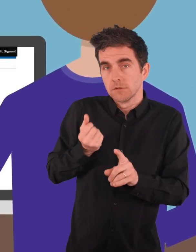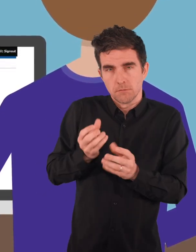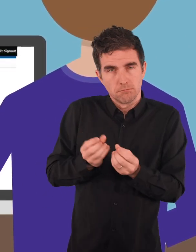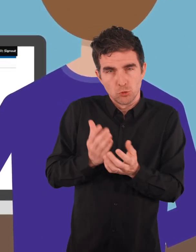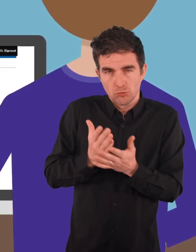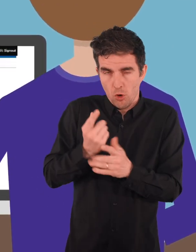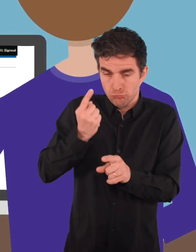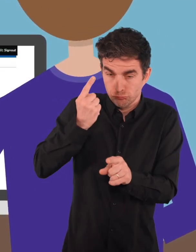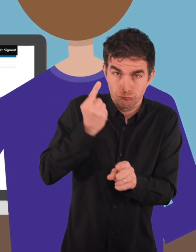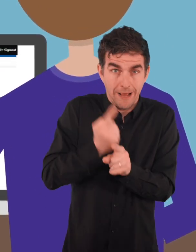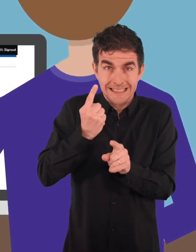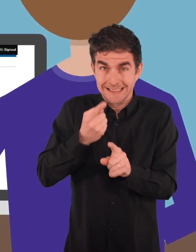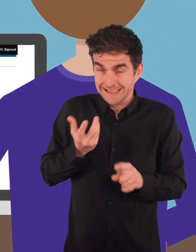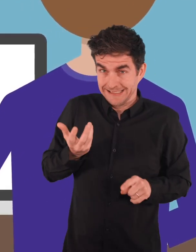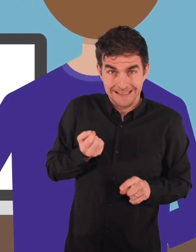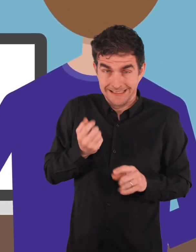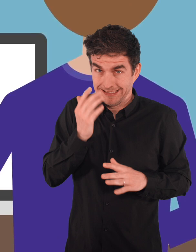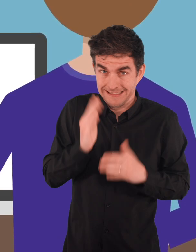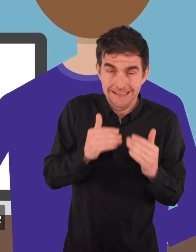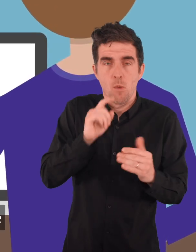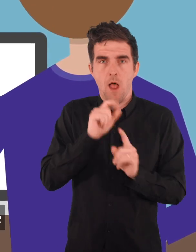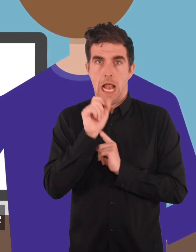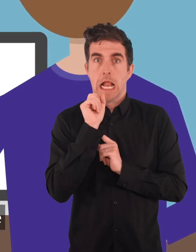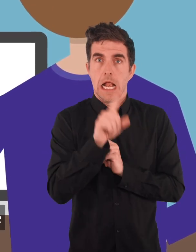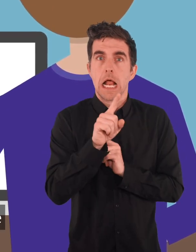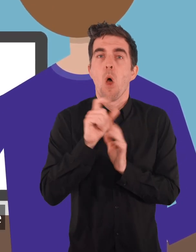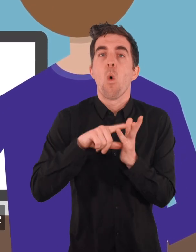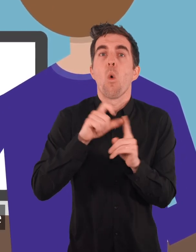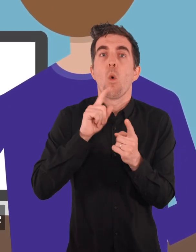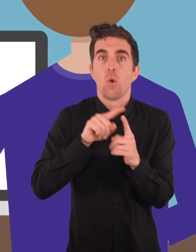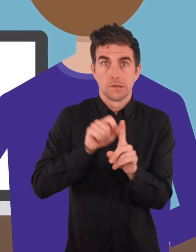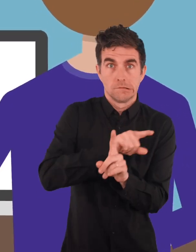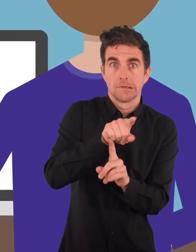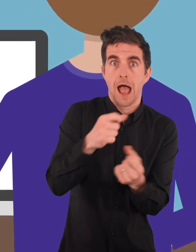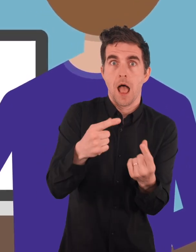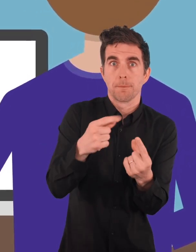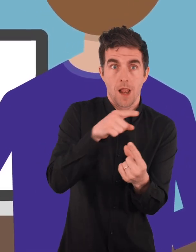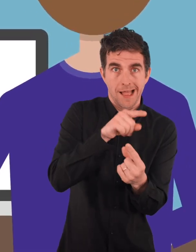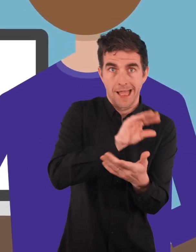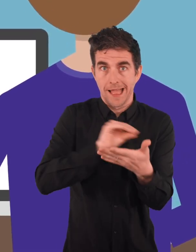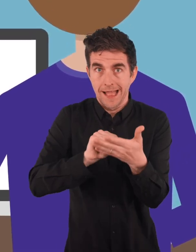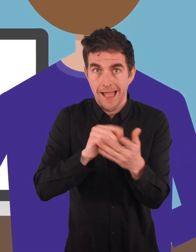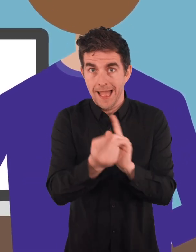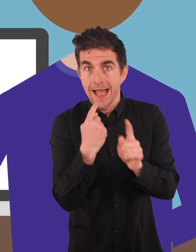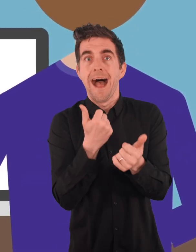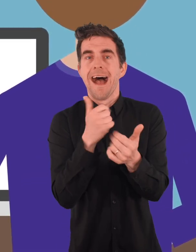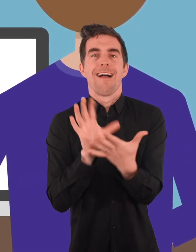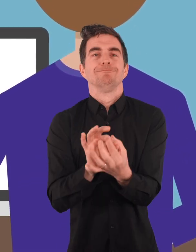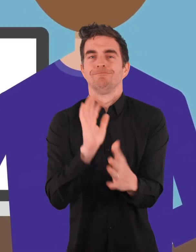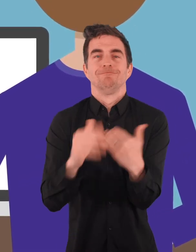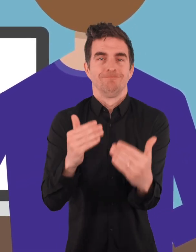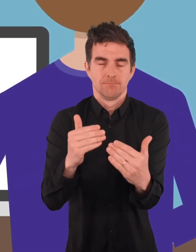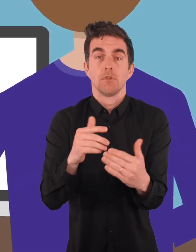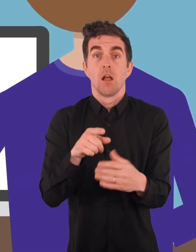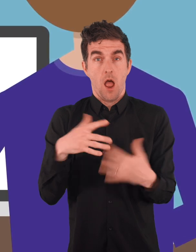make sure you receive the correct payments. This is done through a linking code that will be sent to your email. We only do